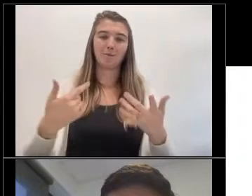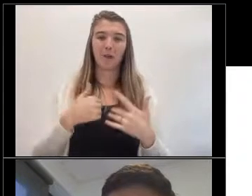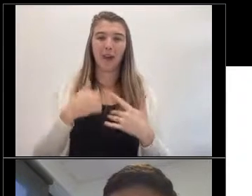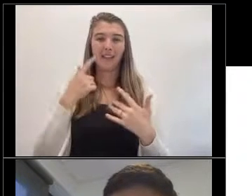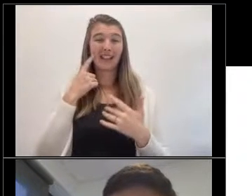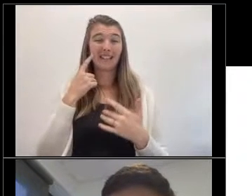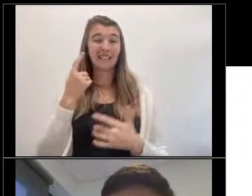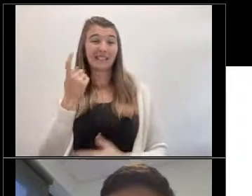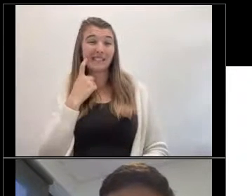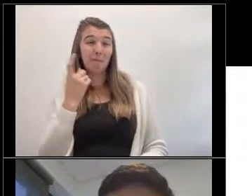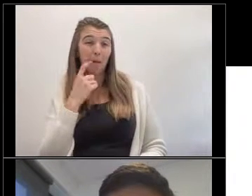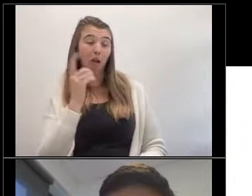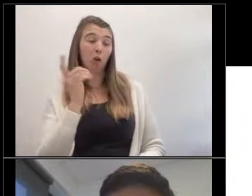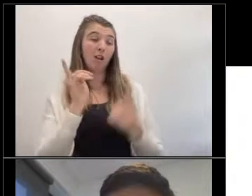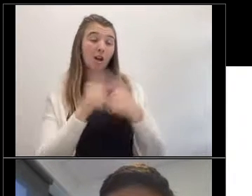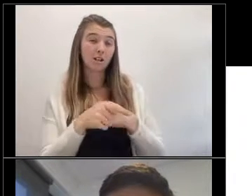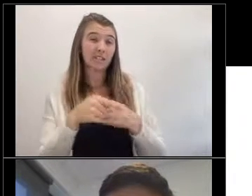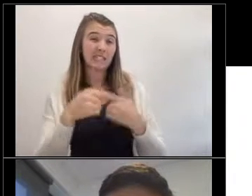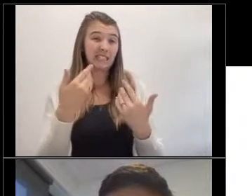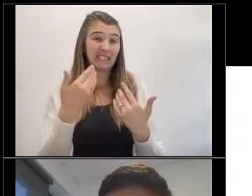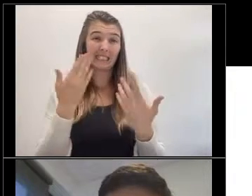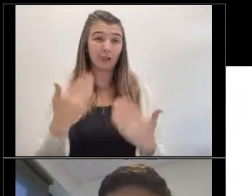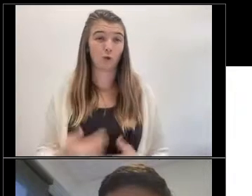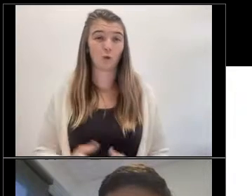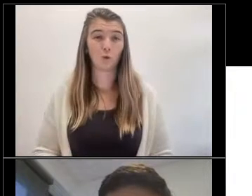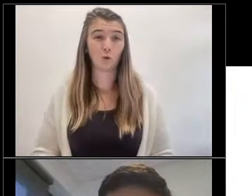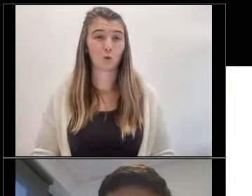at the moment to grab them all.